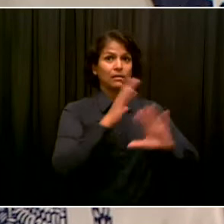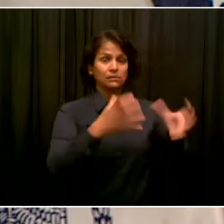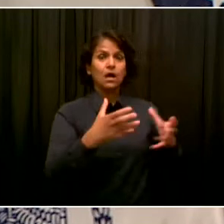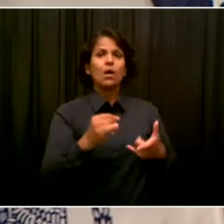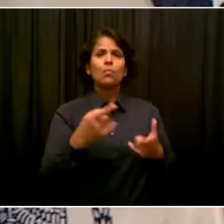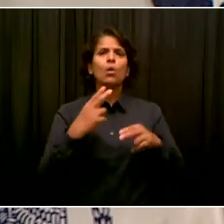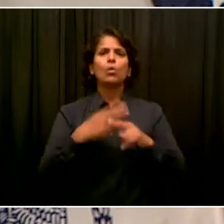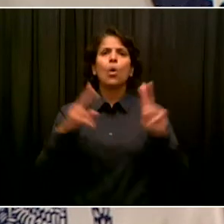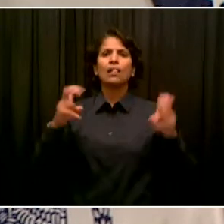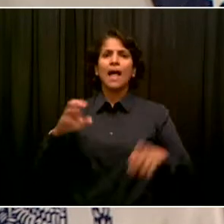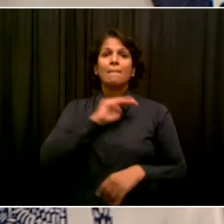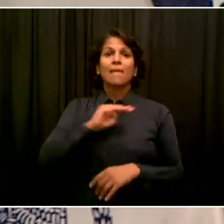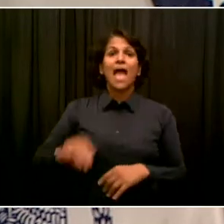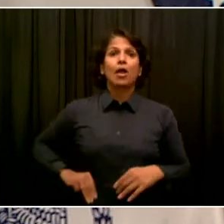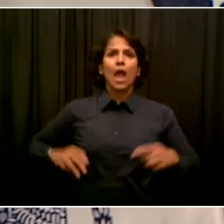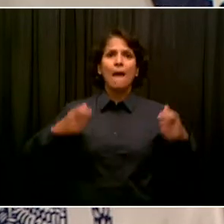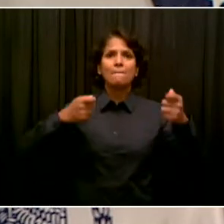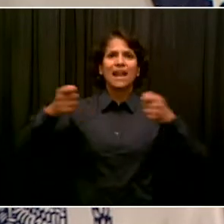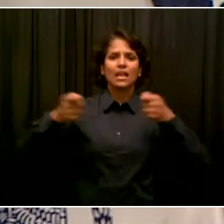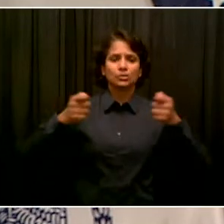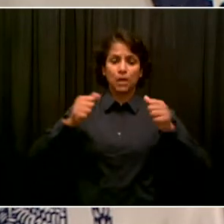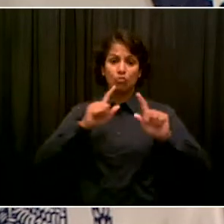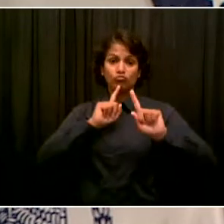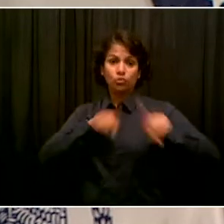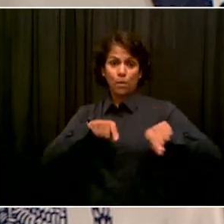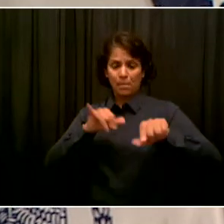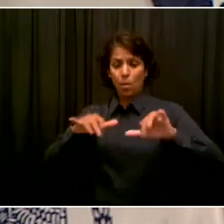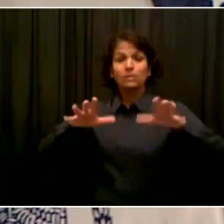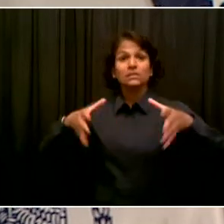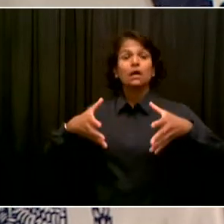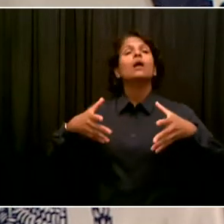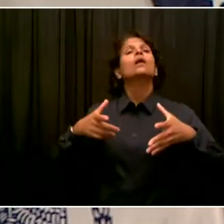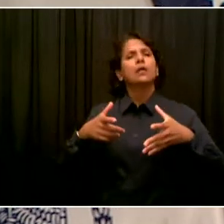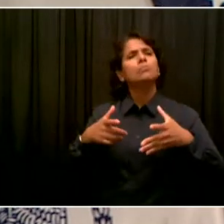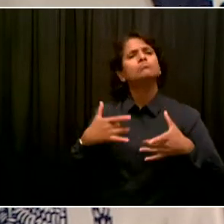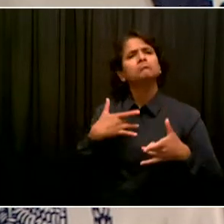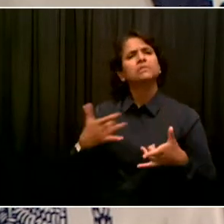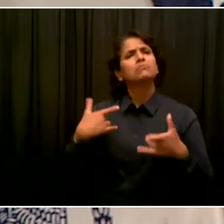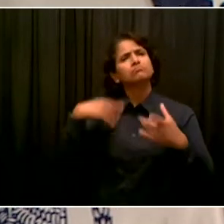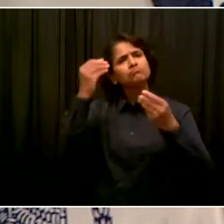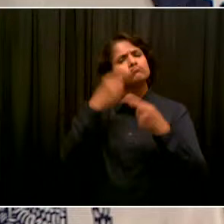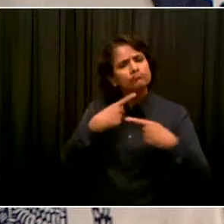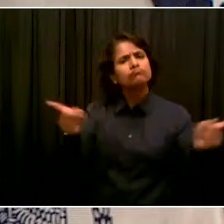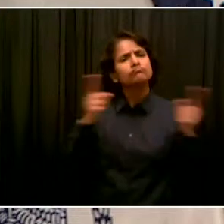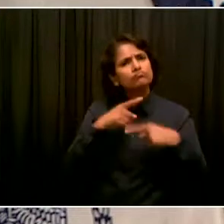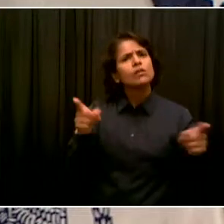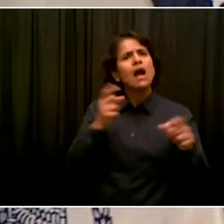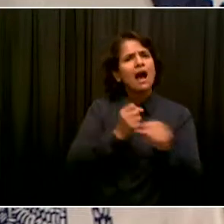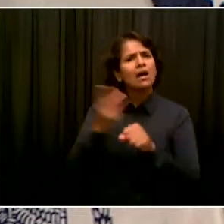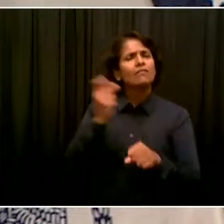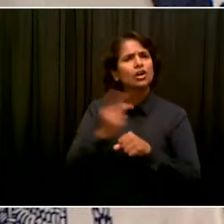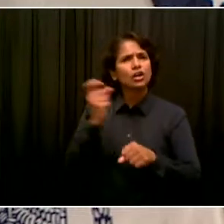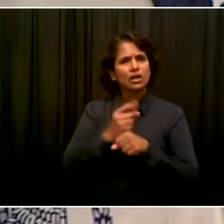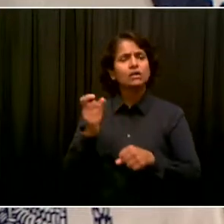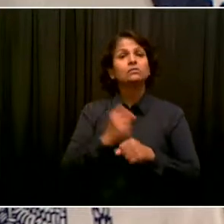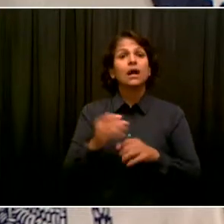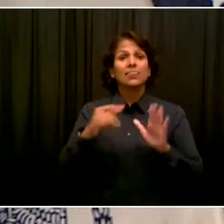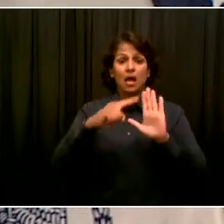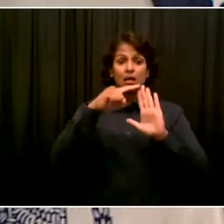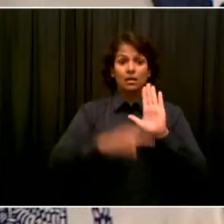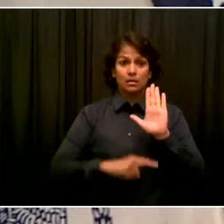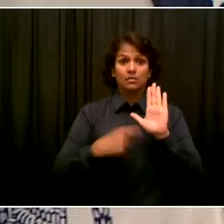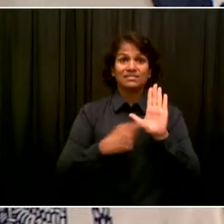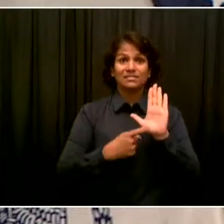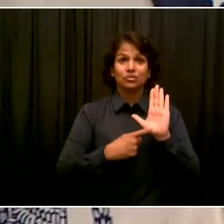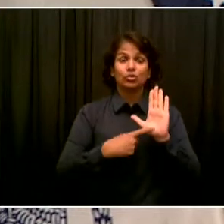for decades, all throughout the last 8 years of my administration, over 2,000 different indicators related to government, related to